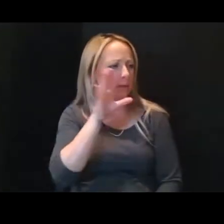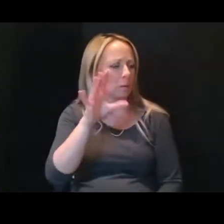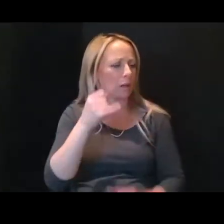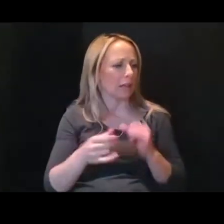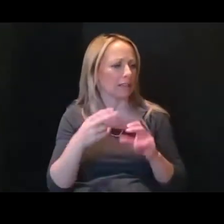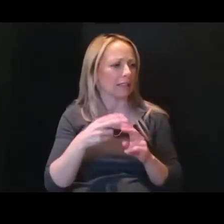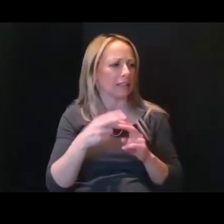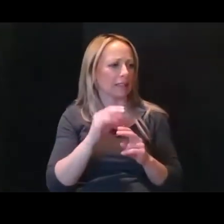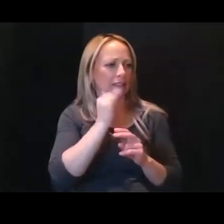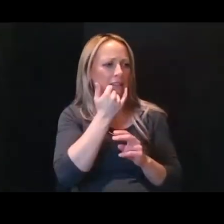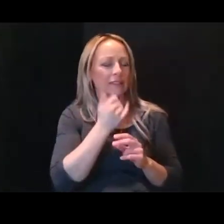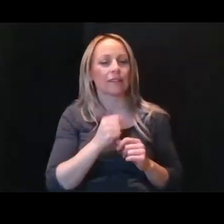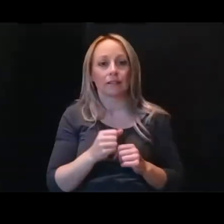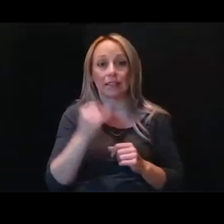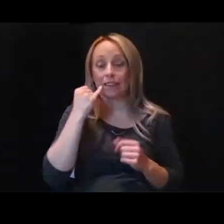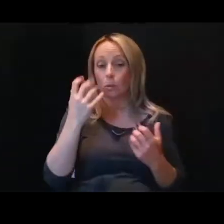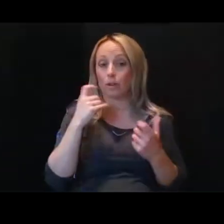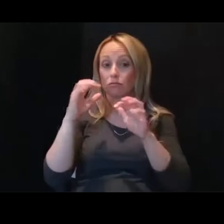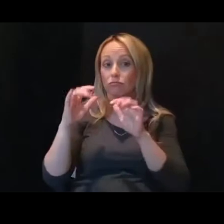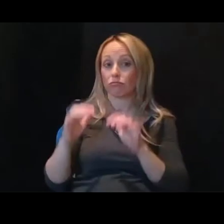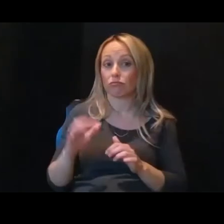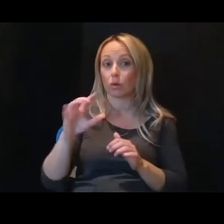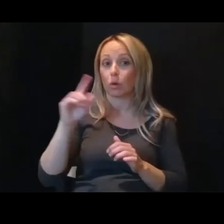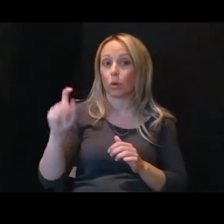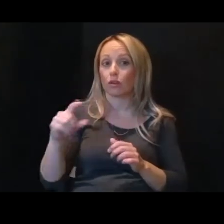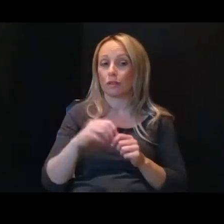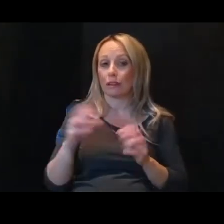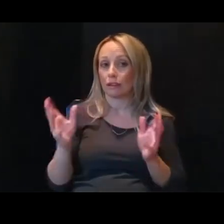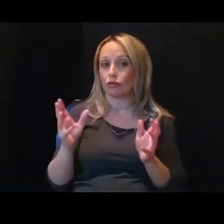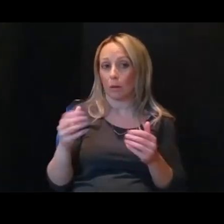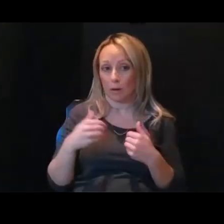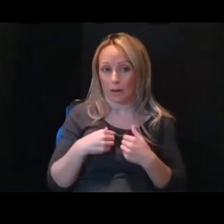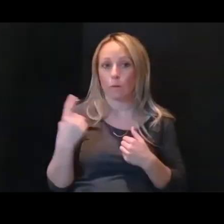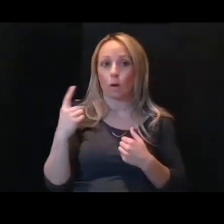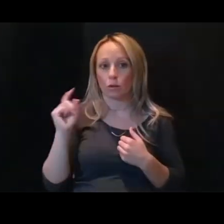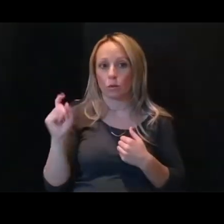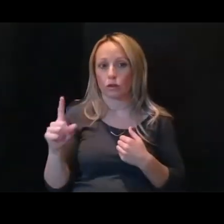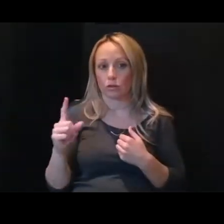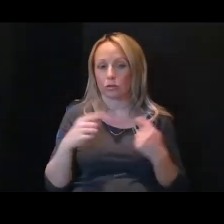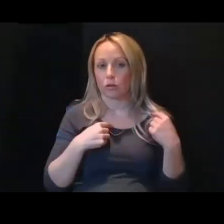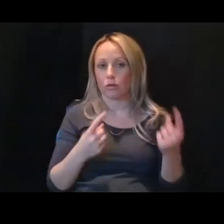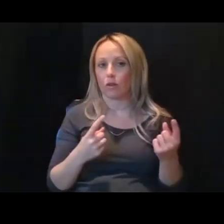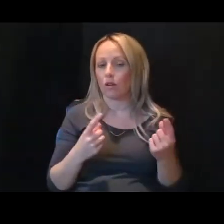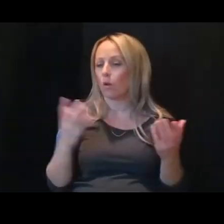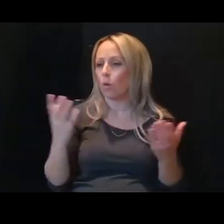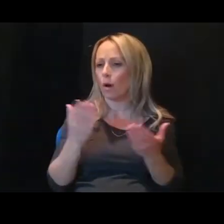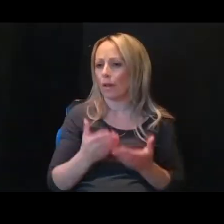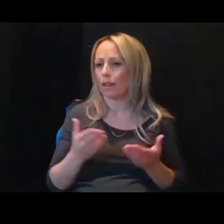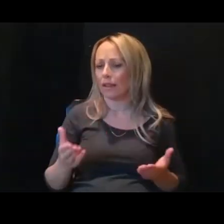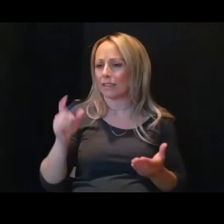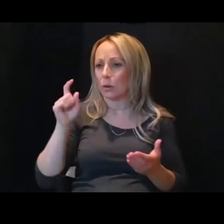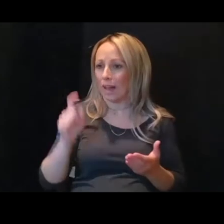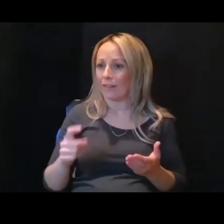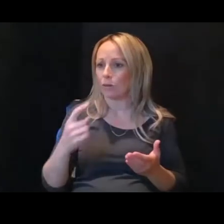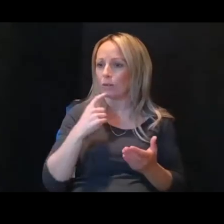If you want to put some questions into the chat, please go ahead. We do have one here. What are the things that you have to say